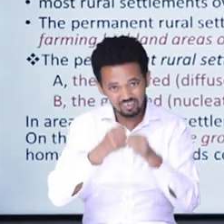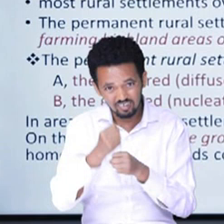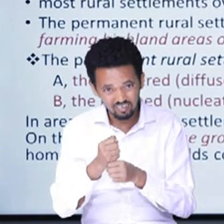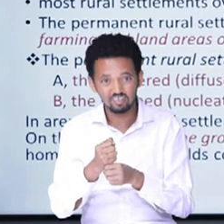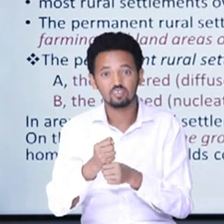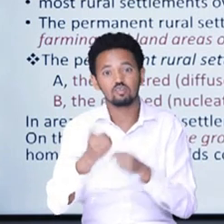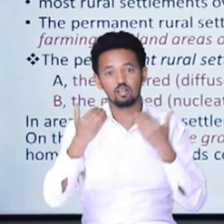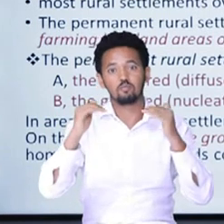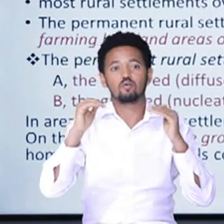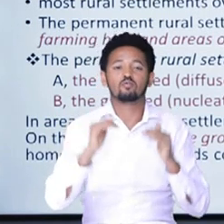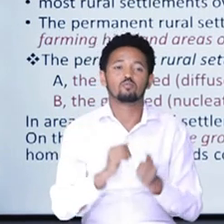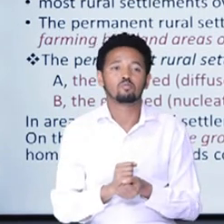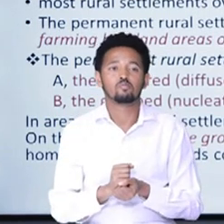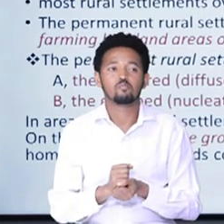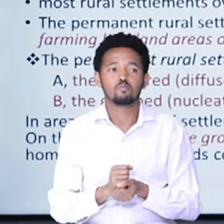above.